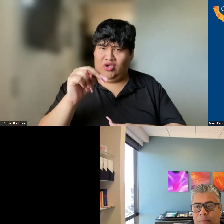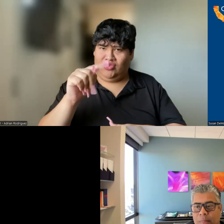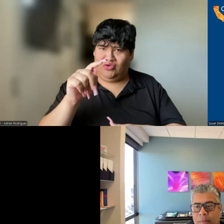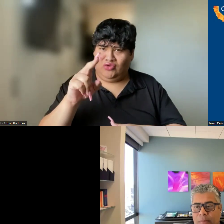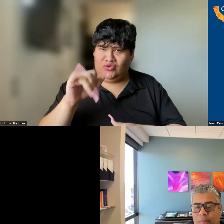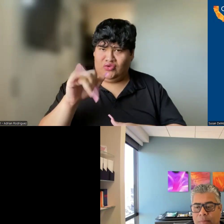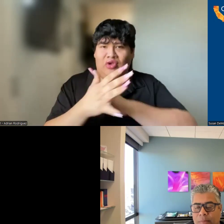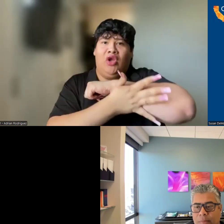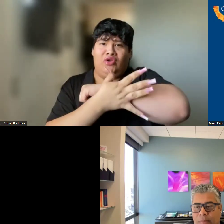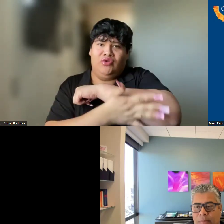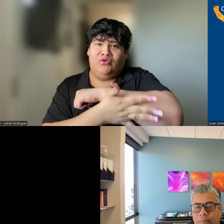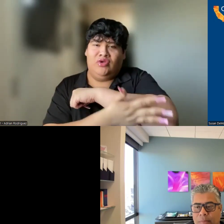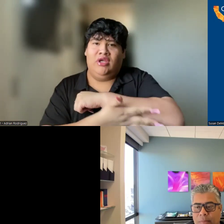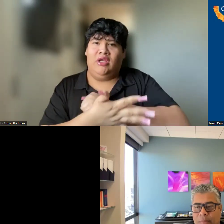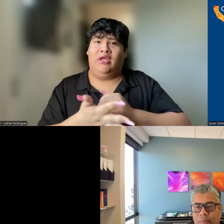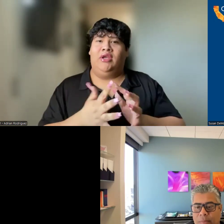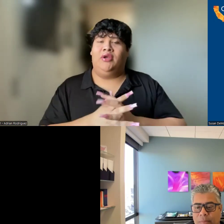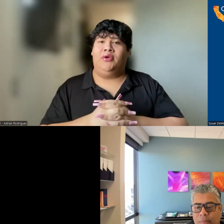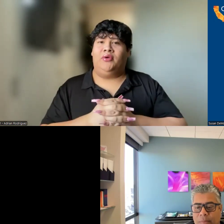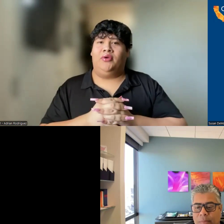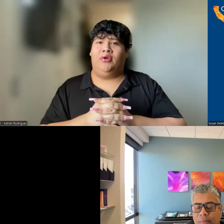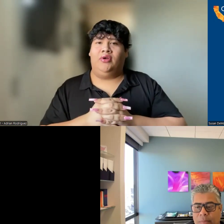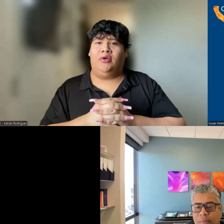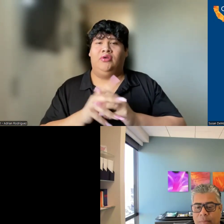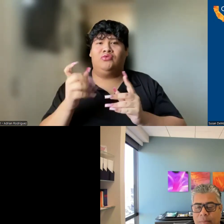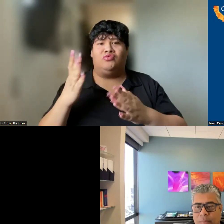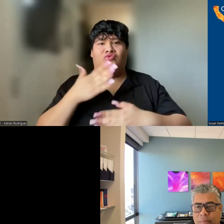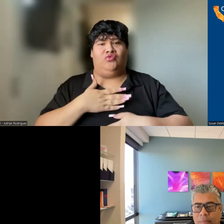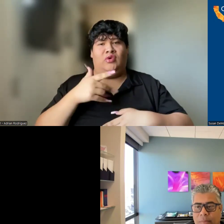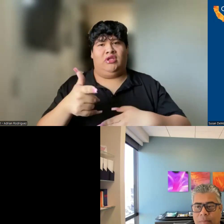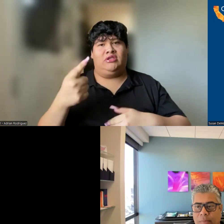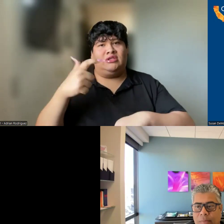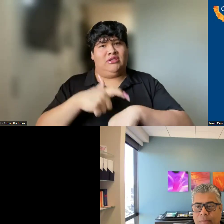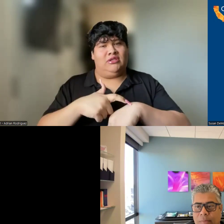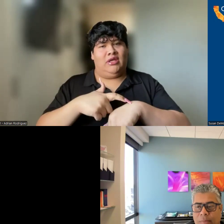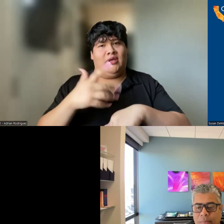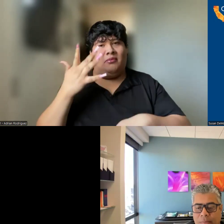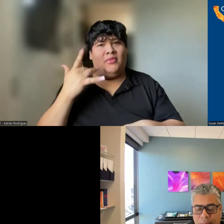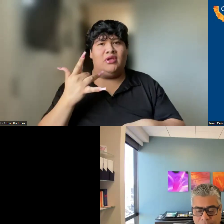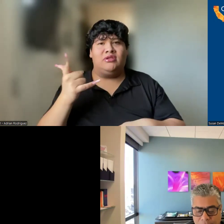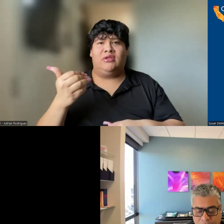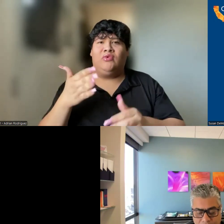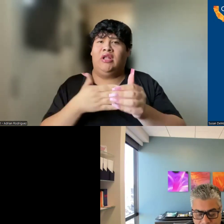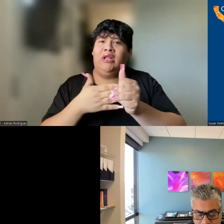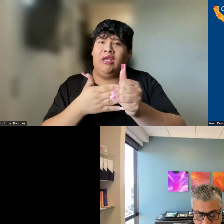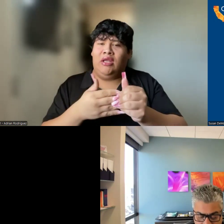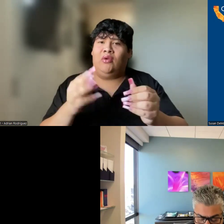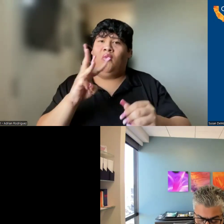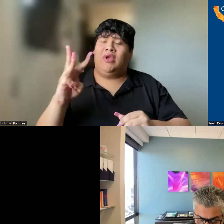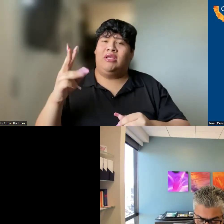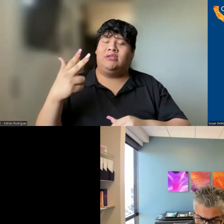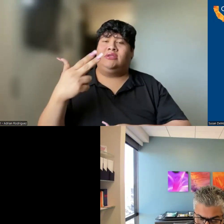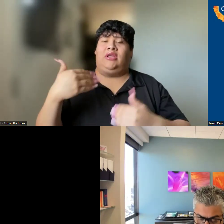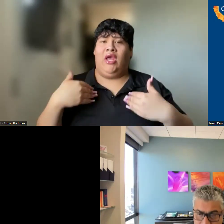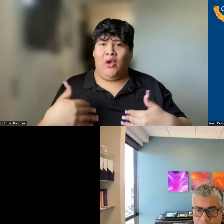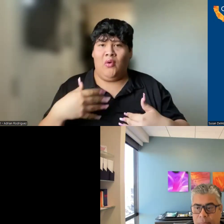tapped Zia to join at this moment because they've been leading at West Health and the Gary and Mary